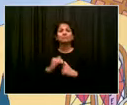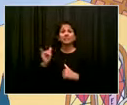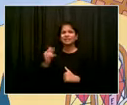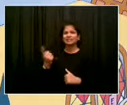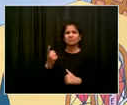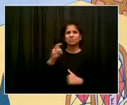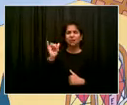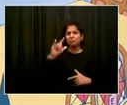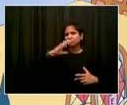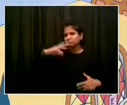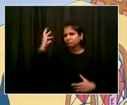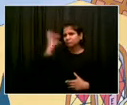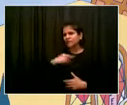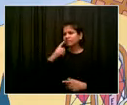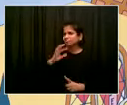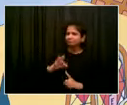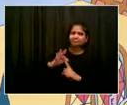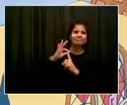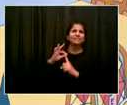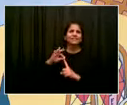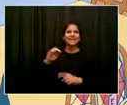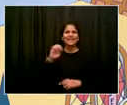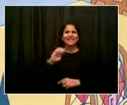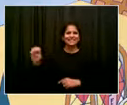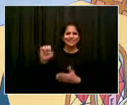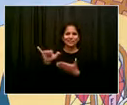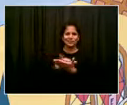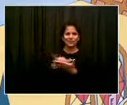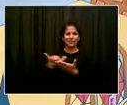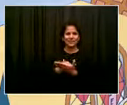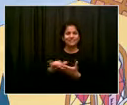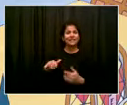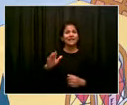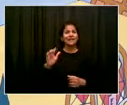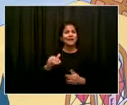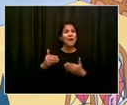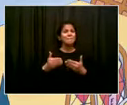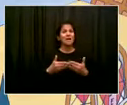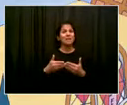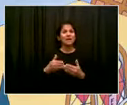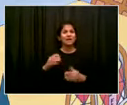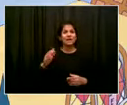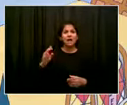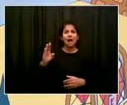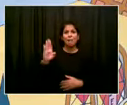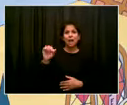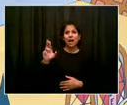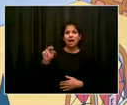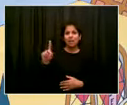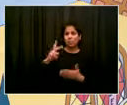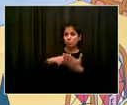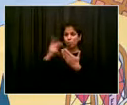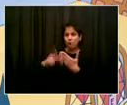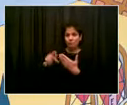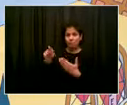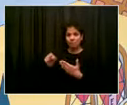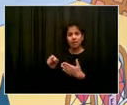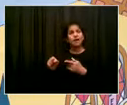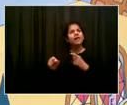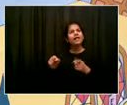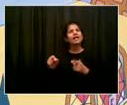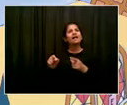Baby Bonds Initiative. This came out of our Task Force on Racial Inclusion and Equity, leaders of color throughout the city government agencies